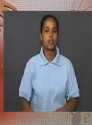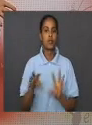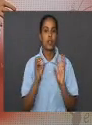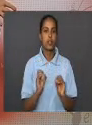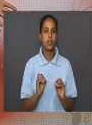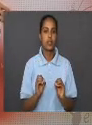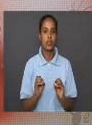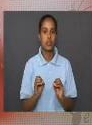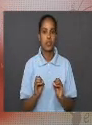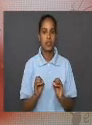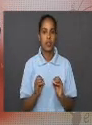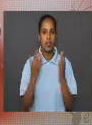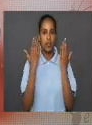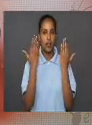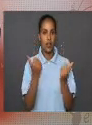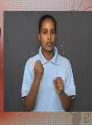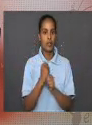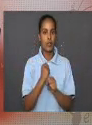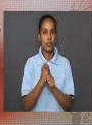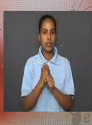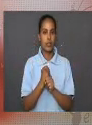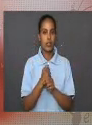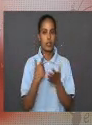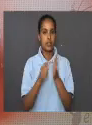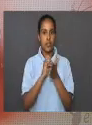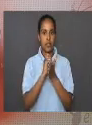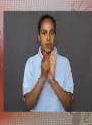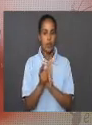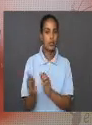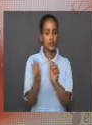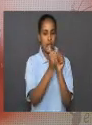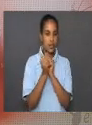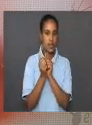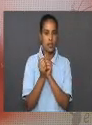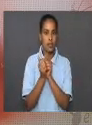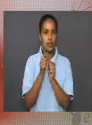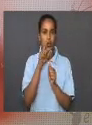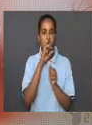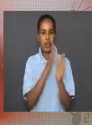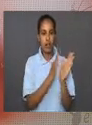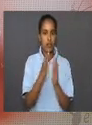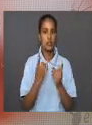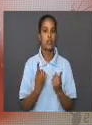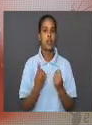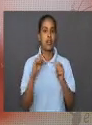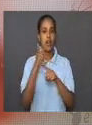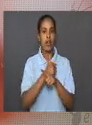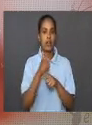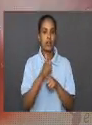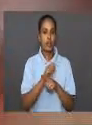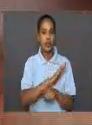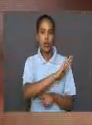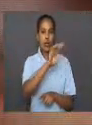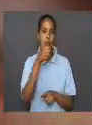Students, now that we have done this example together, you are ready to try an activity on